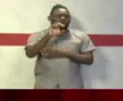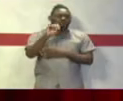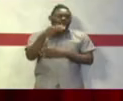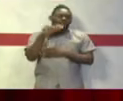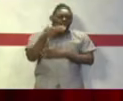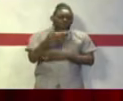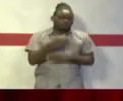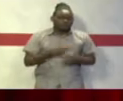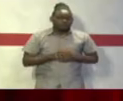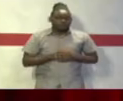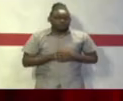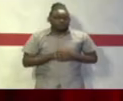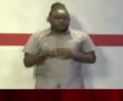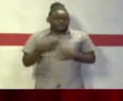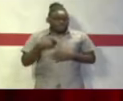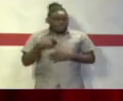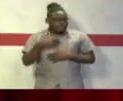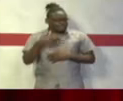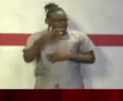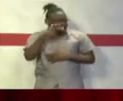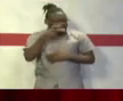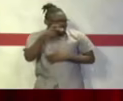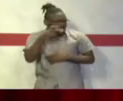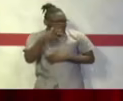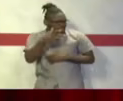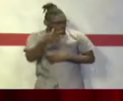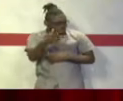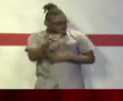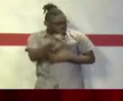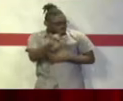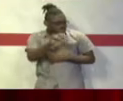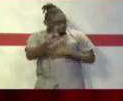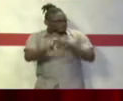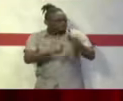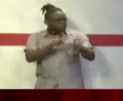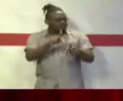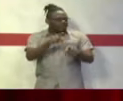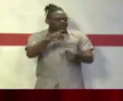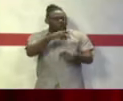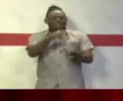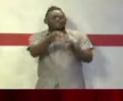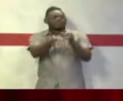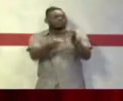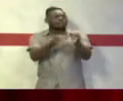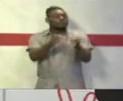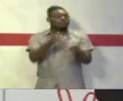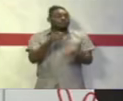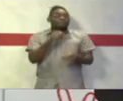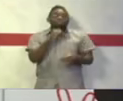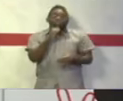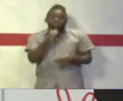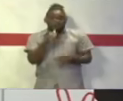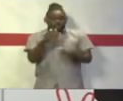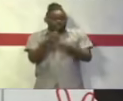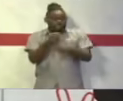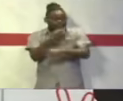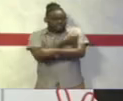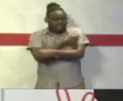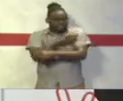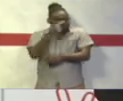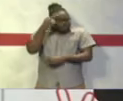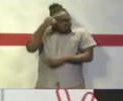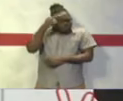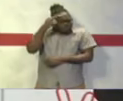you have heard as well, several persons explaining that they have not taken the vaccine because of reasons such as they have high blood